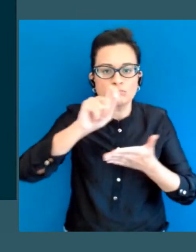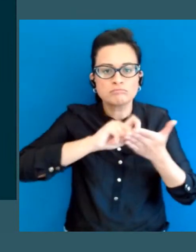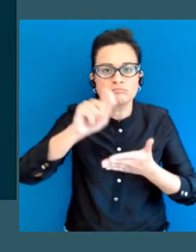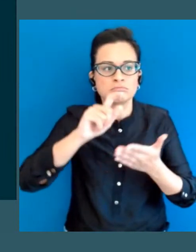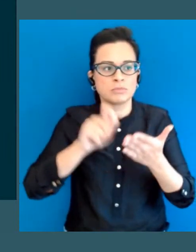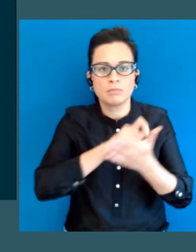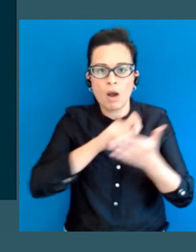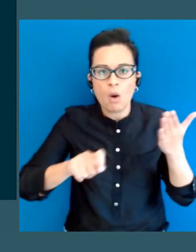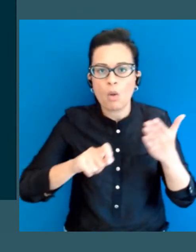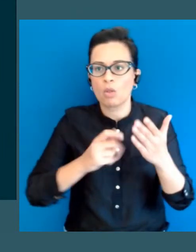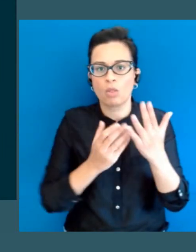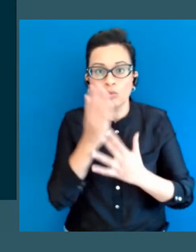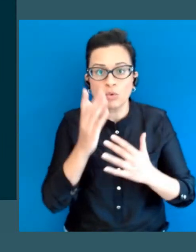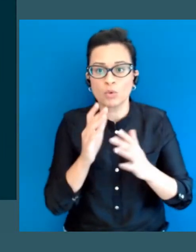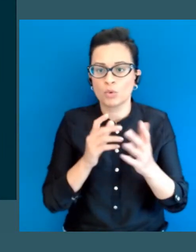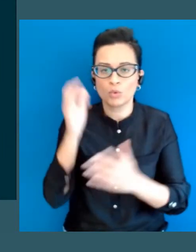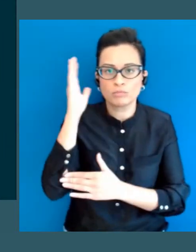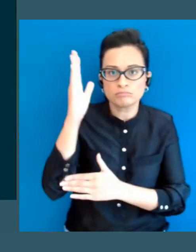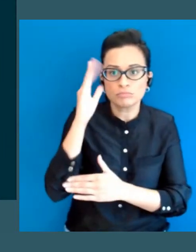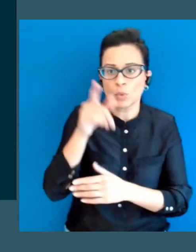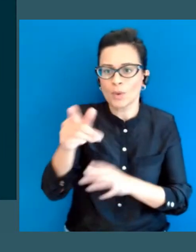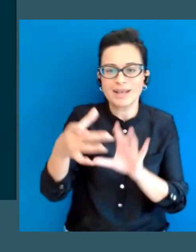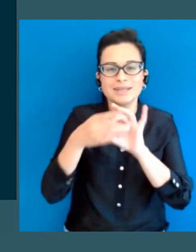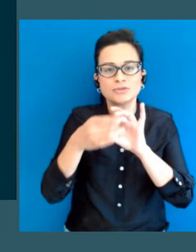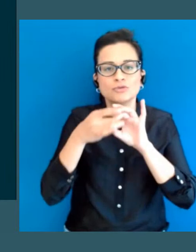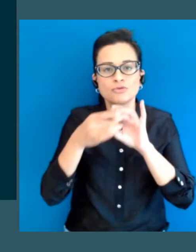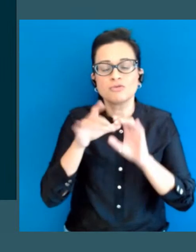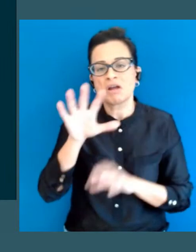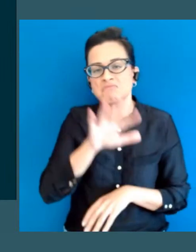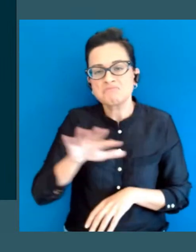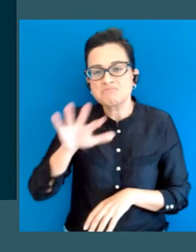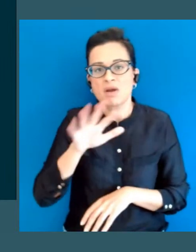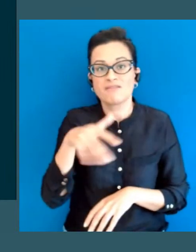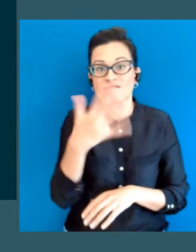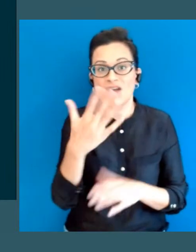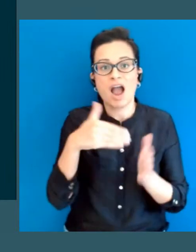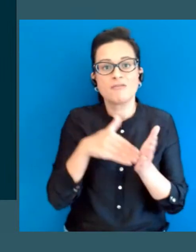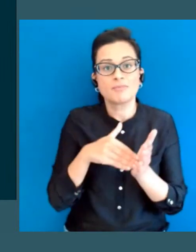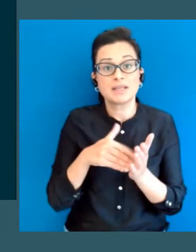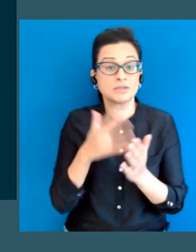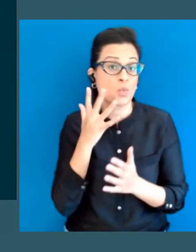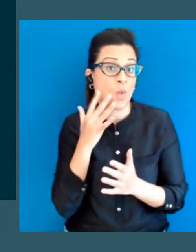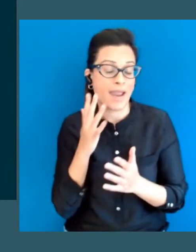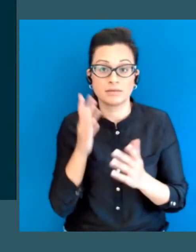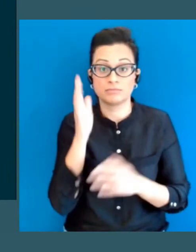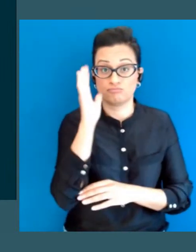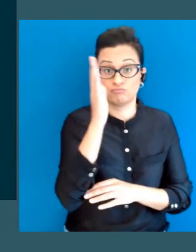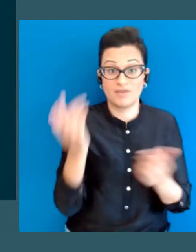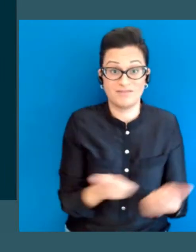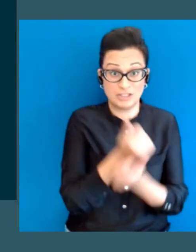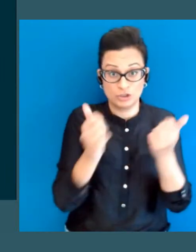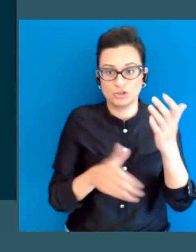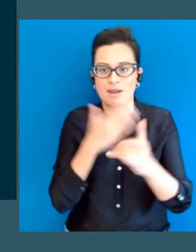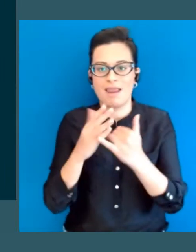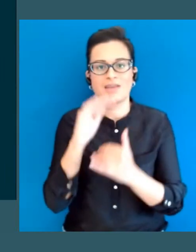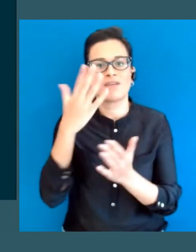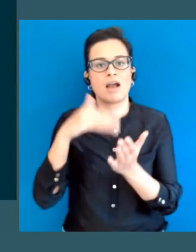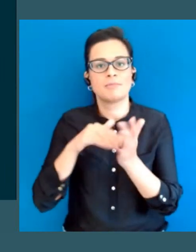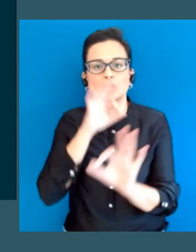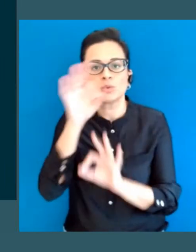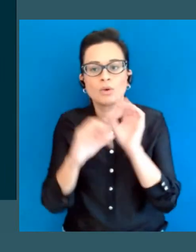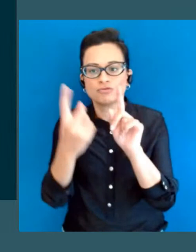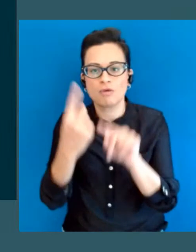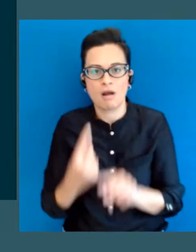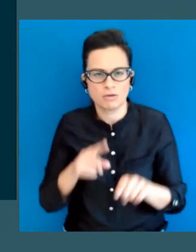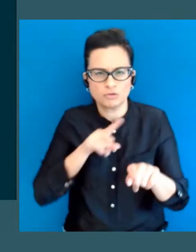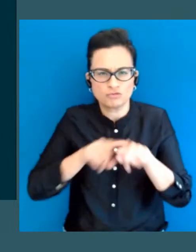the presentations. We aim to have around 5 minutes of questions at the end of each presentation, and we'll try to cover as many questions